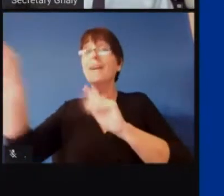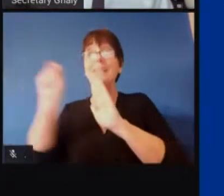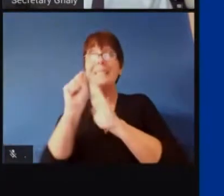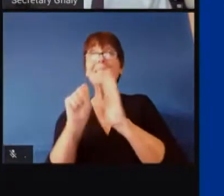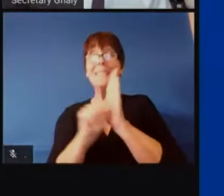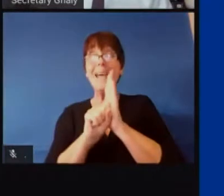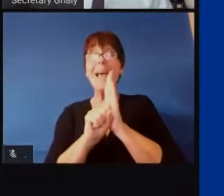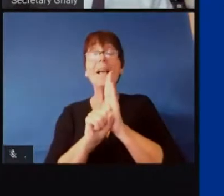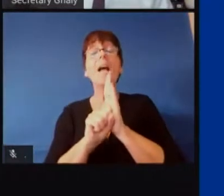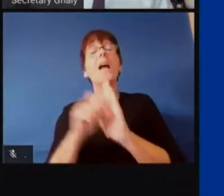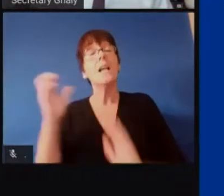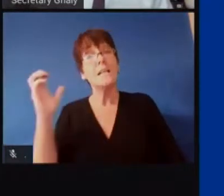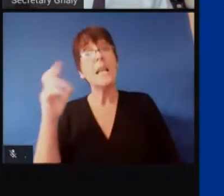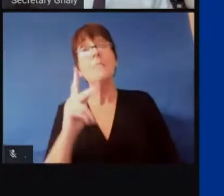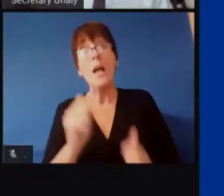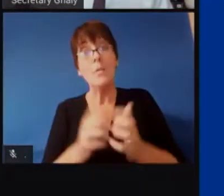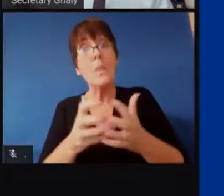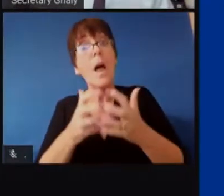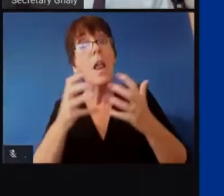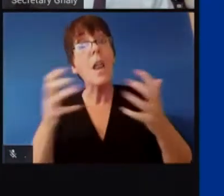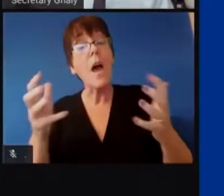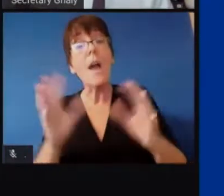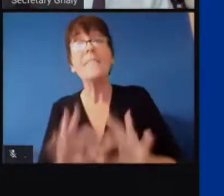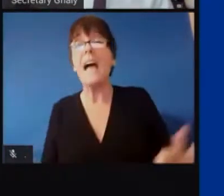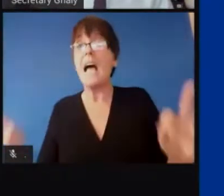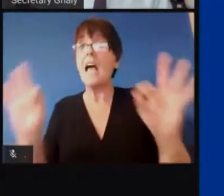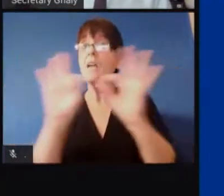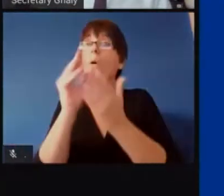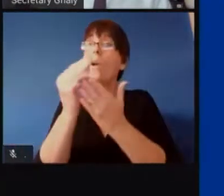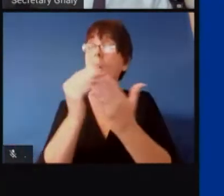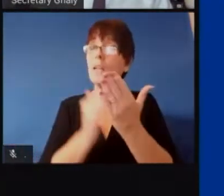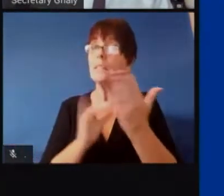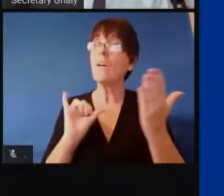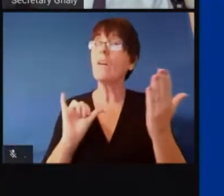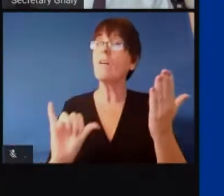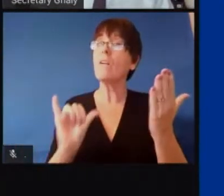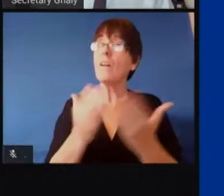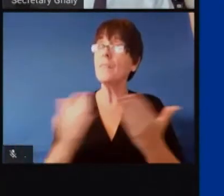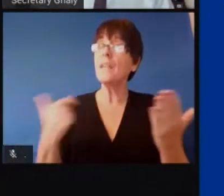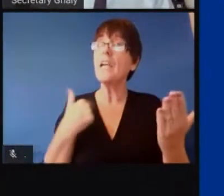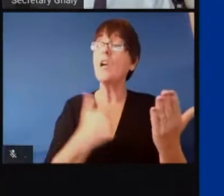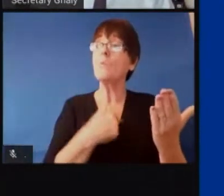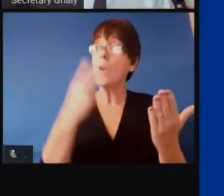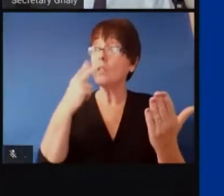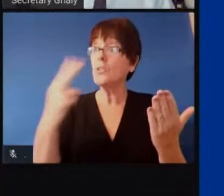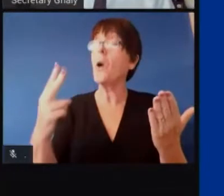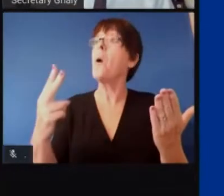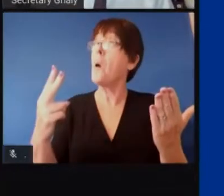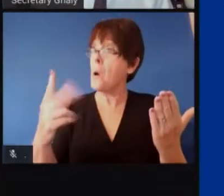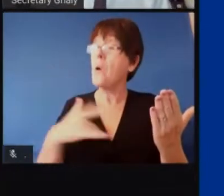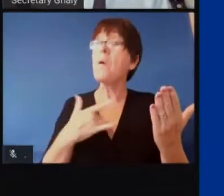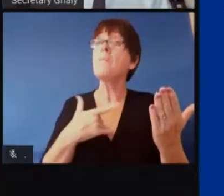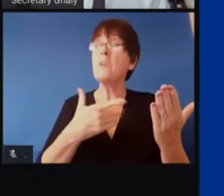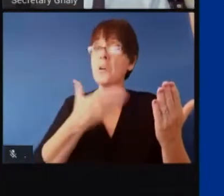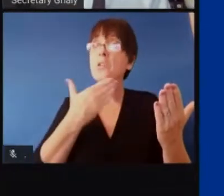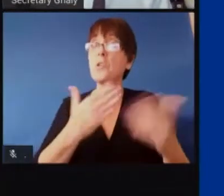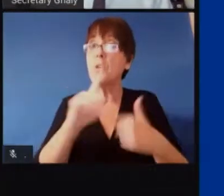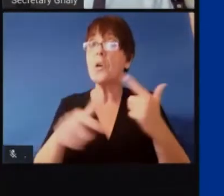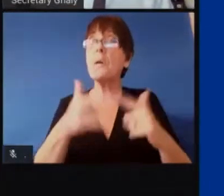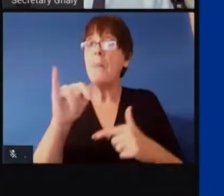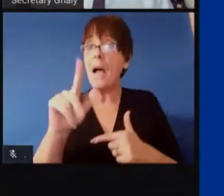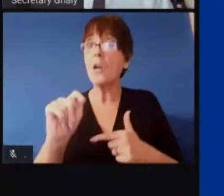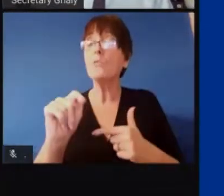and they came back with lots of valuable lessons. Things that we saw that we were very reassured by were really